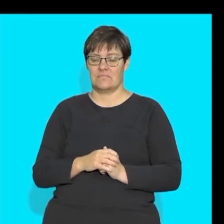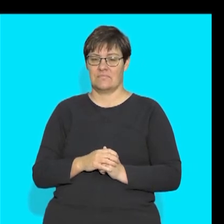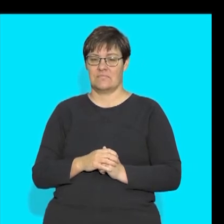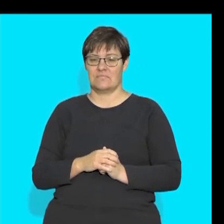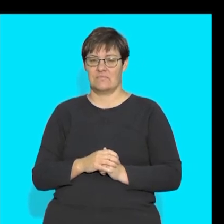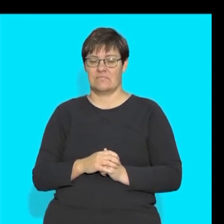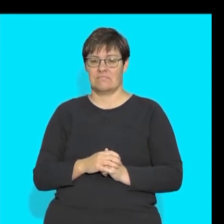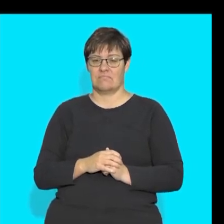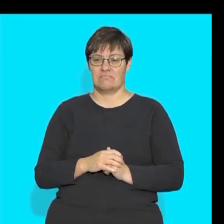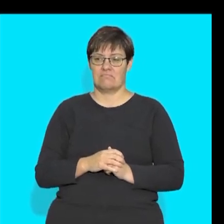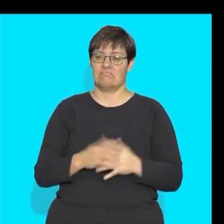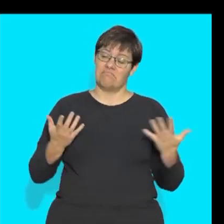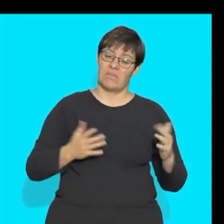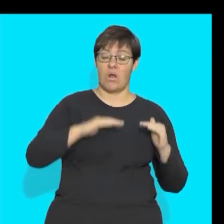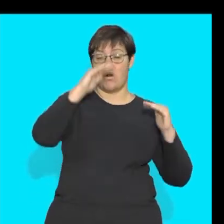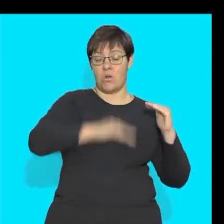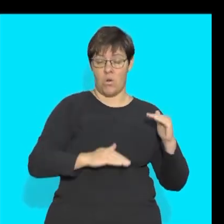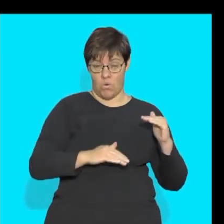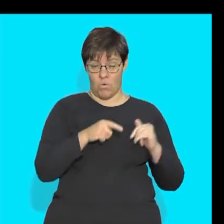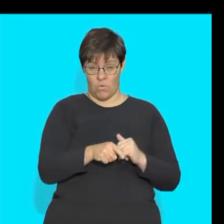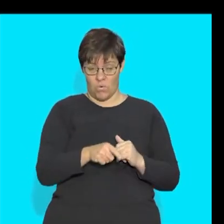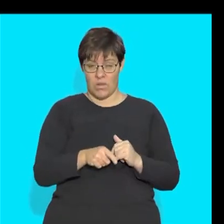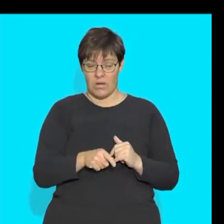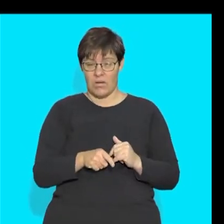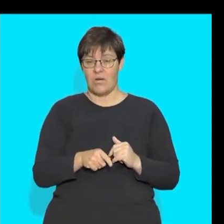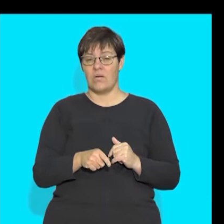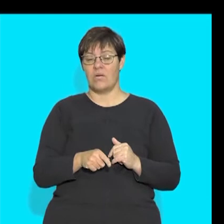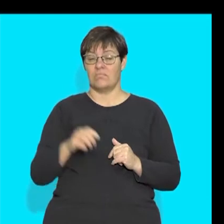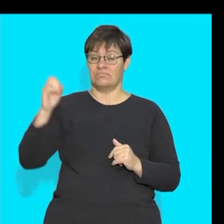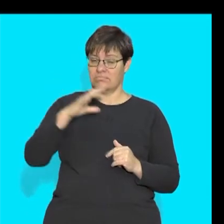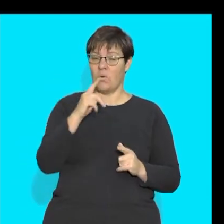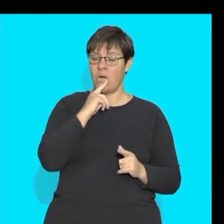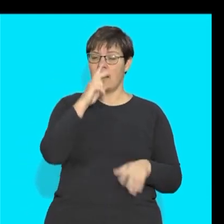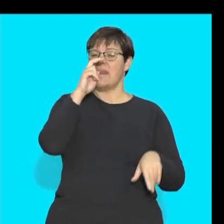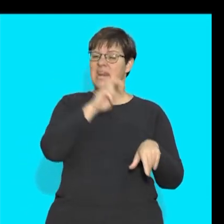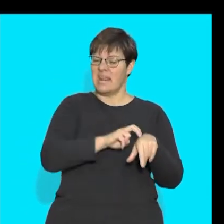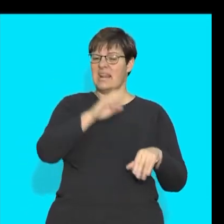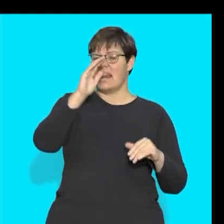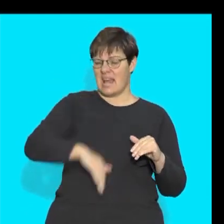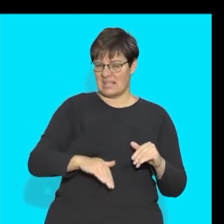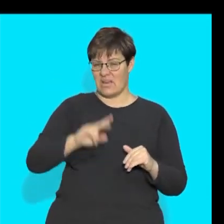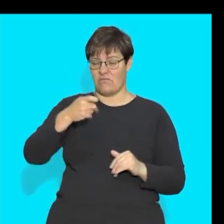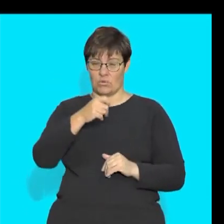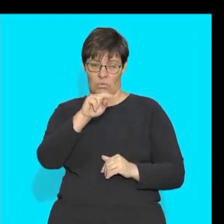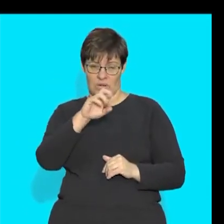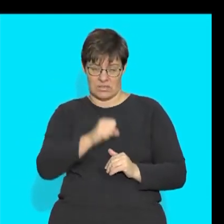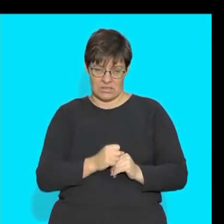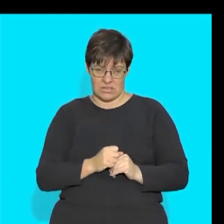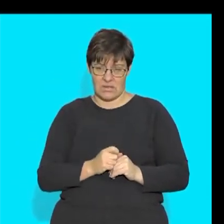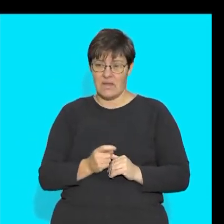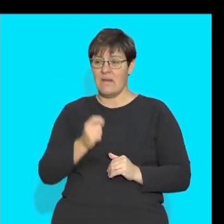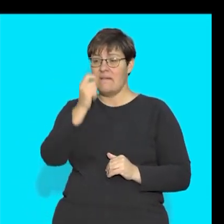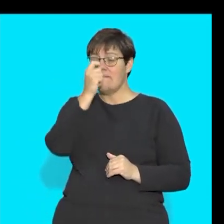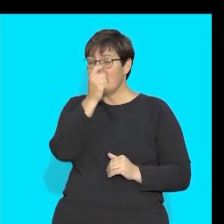If there's a low intensity, that means we have less photons because it's not as bright. If there's